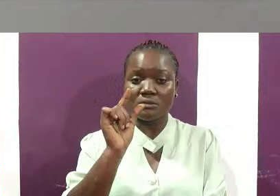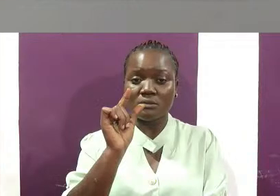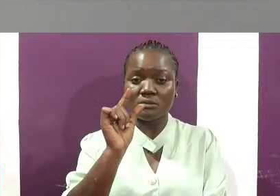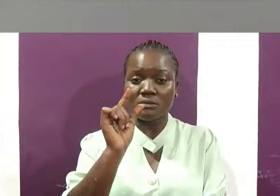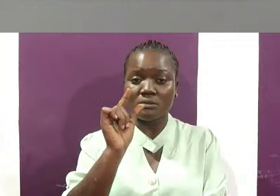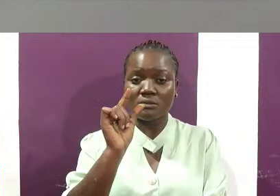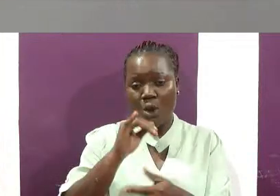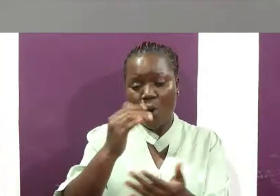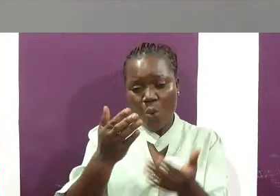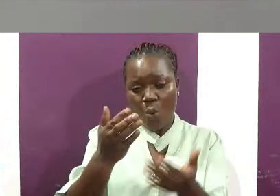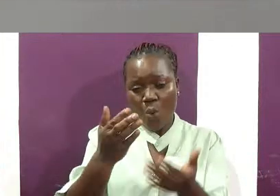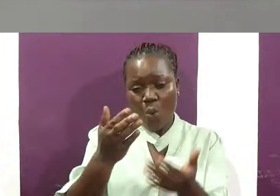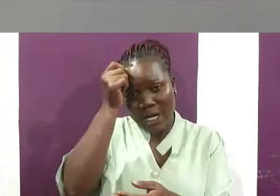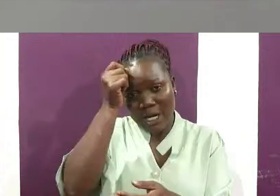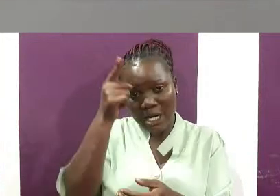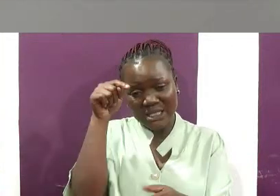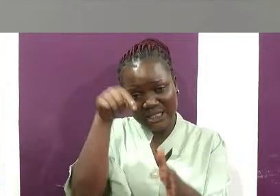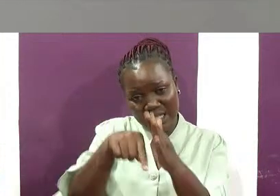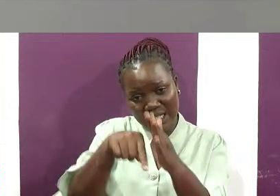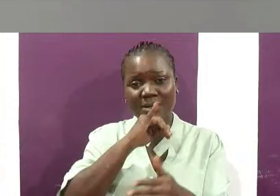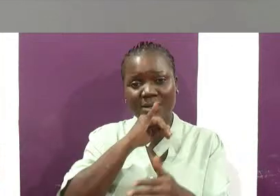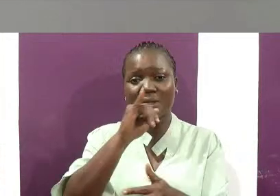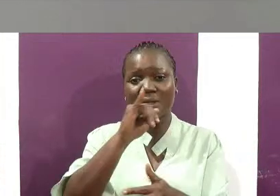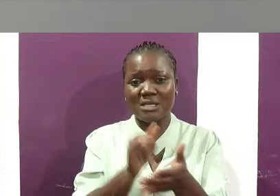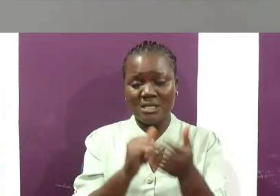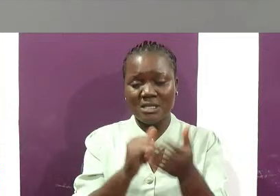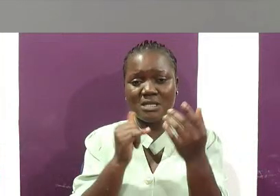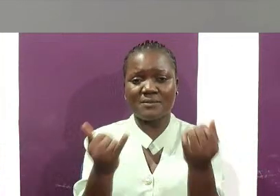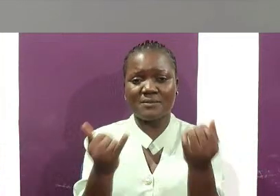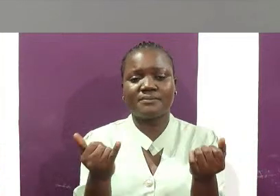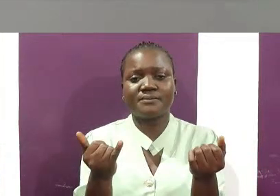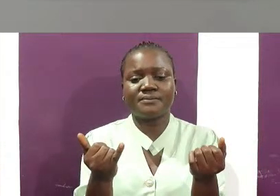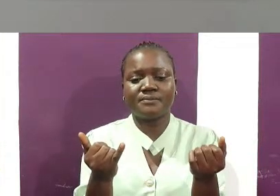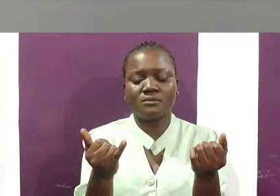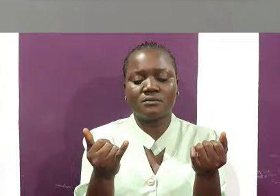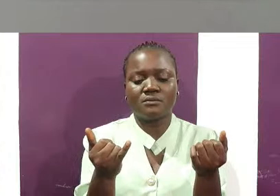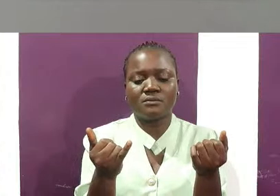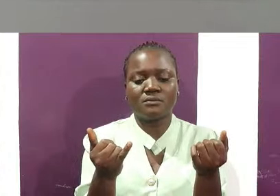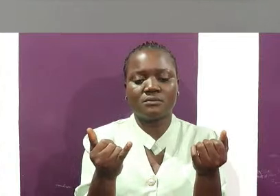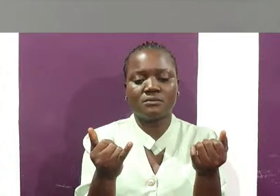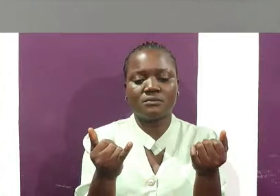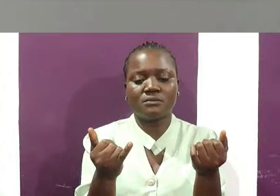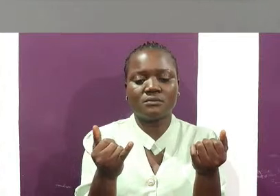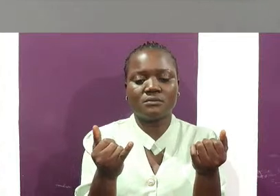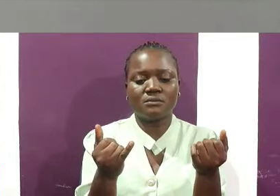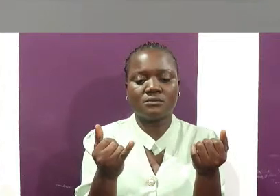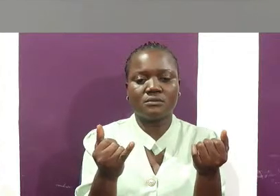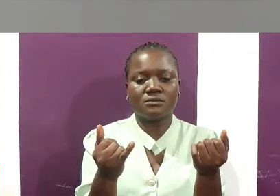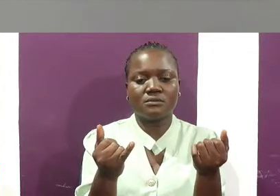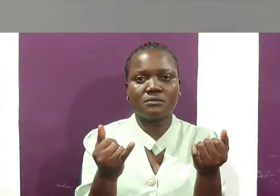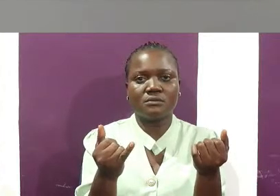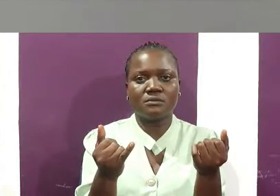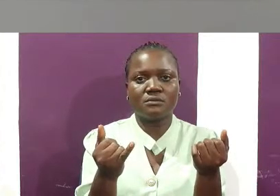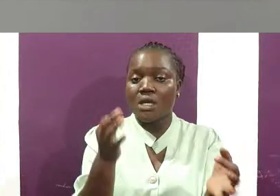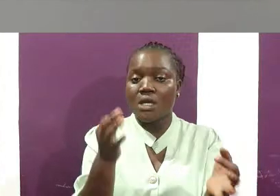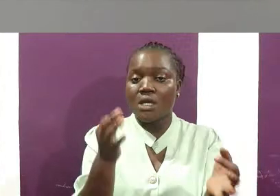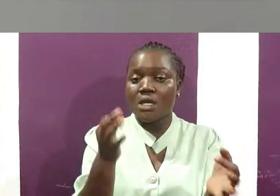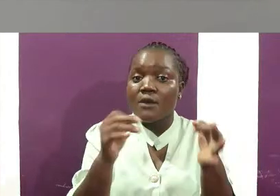If it didn't matter what they did, why did Paul state that they fell?